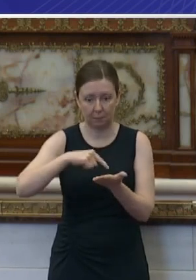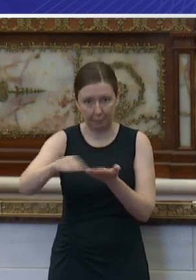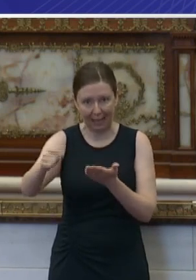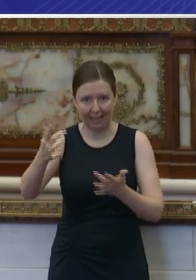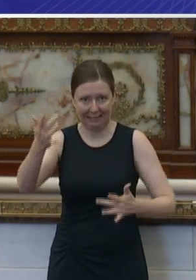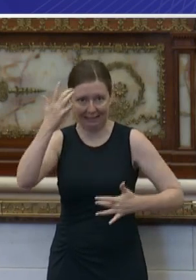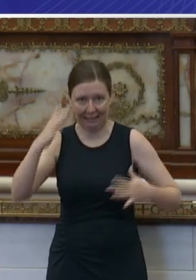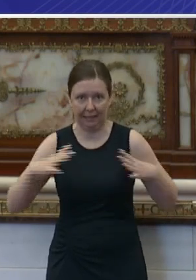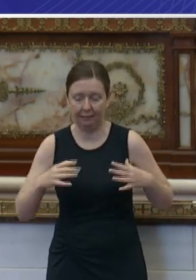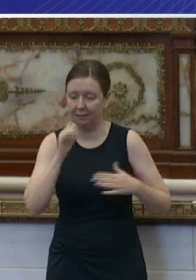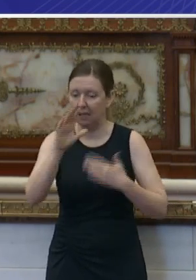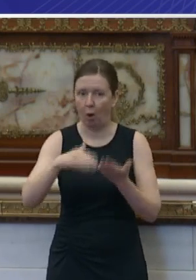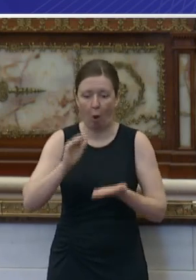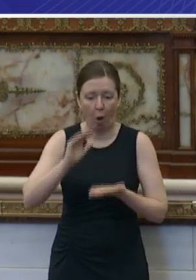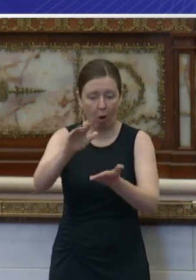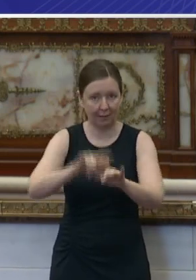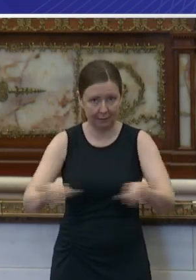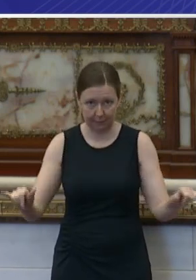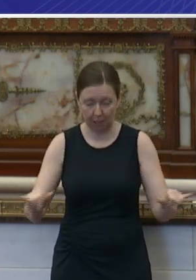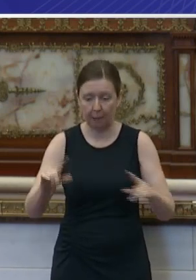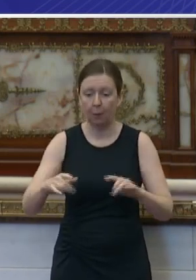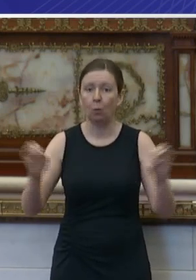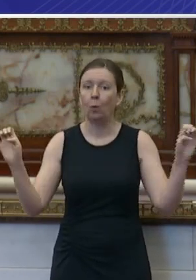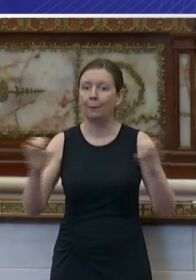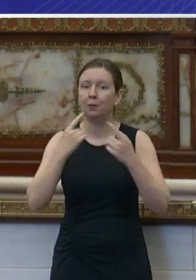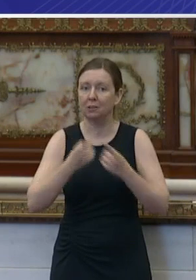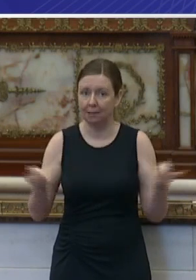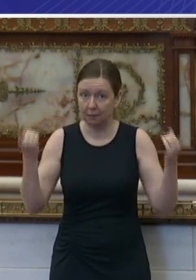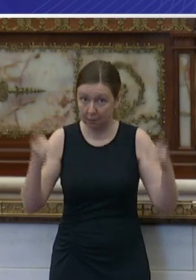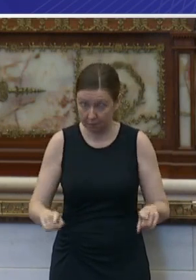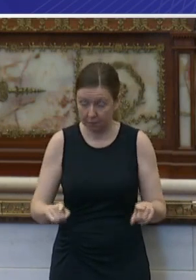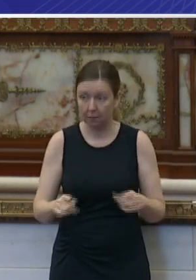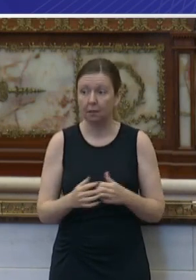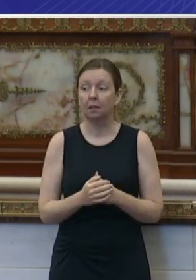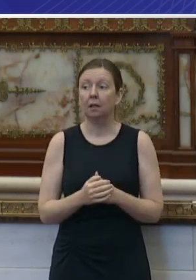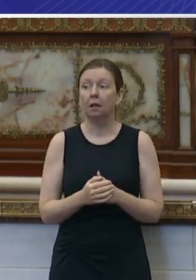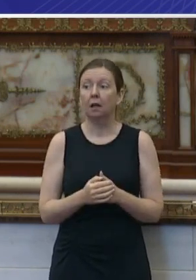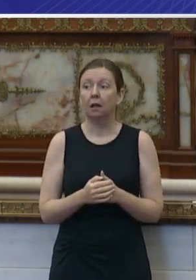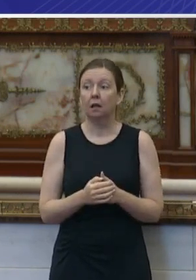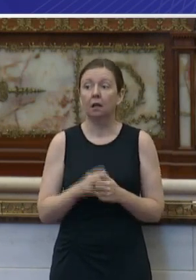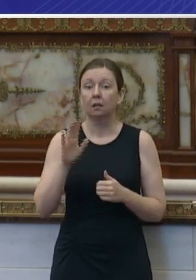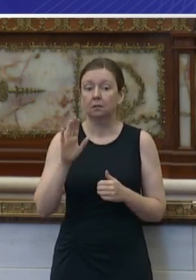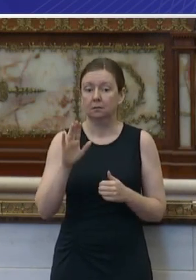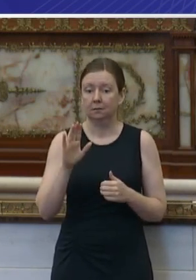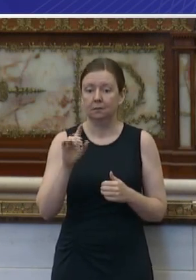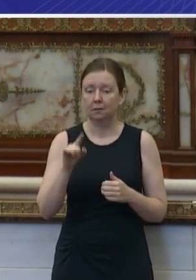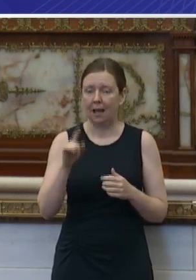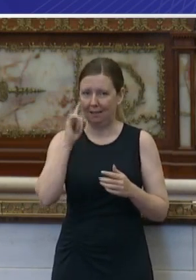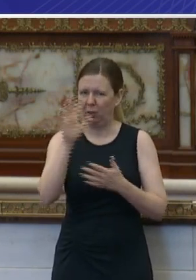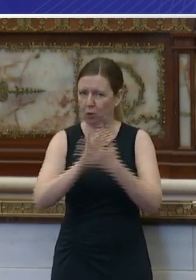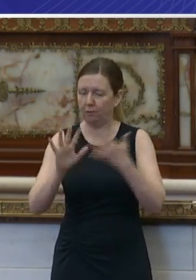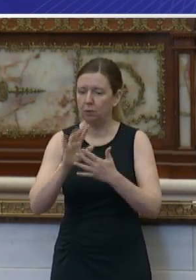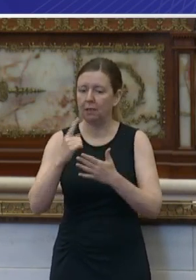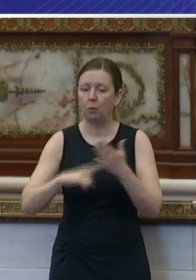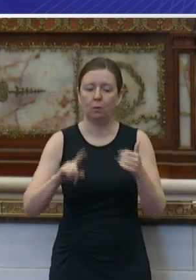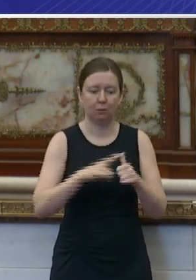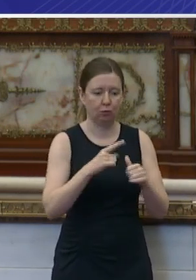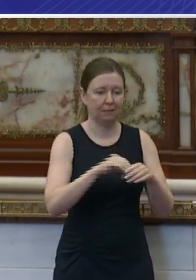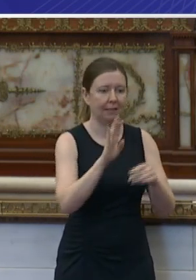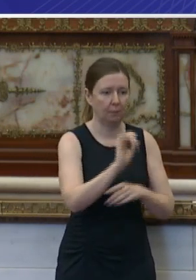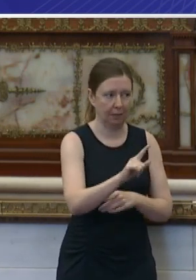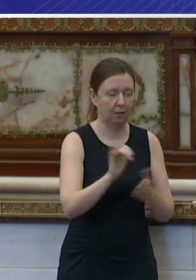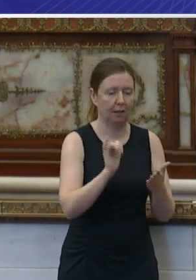It's not all due at one time as when an emergency is called. It's you're probably confusing what was originally in the